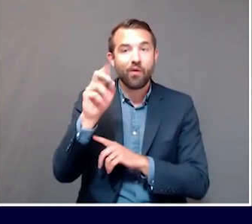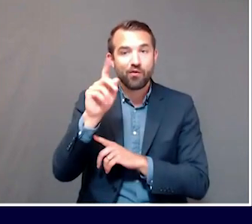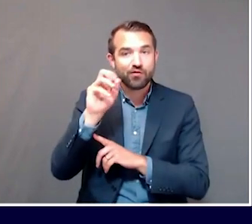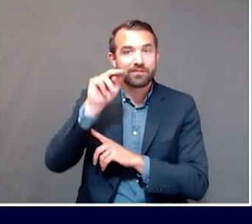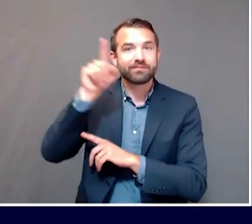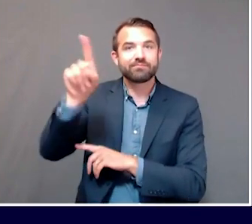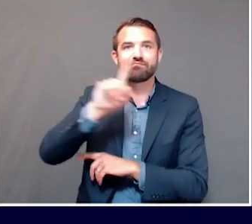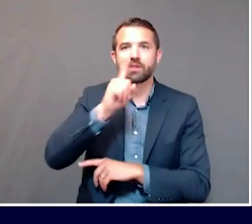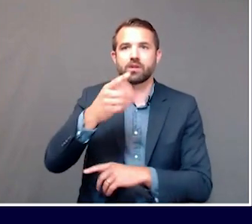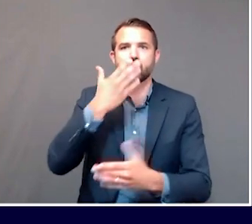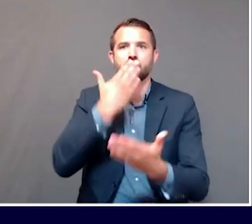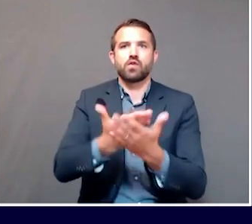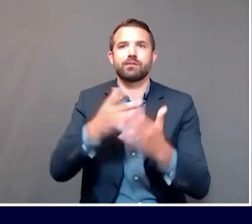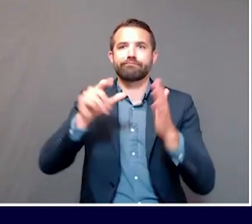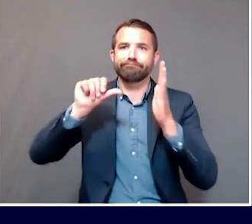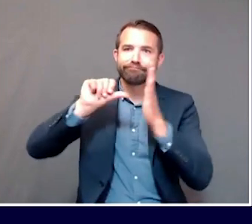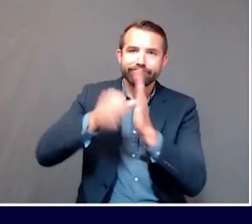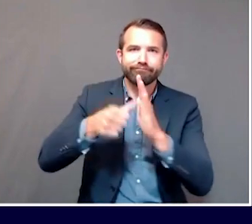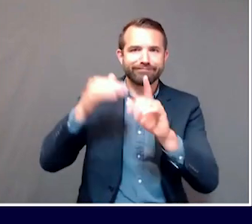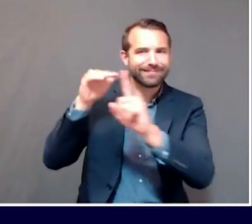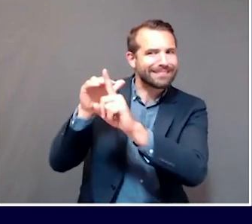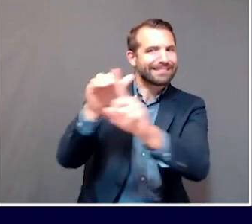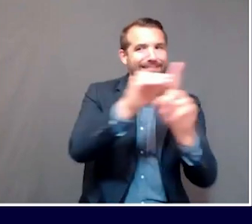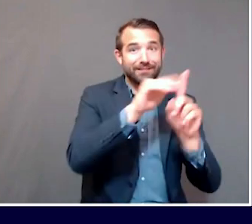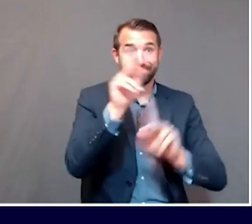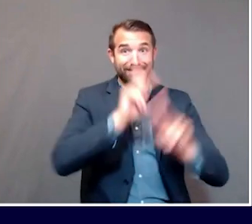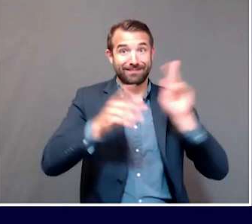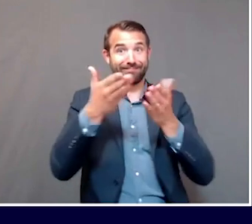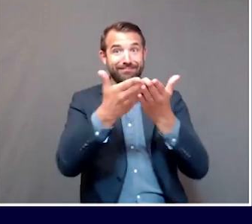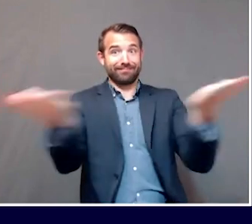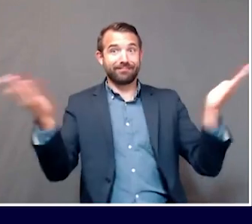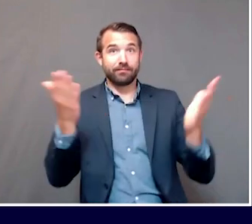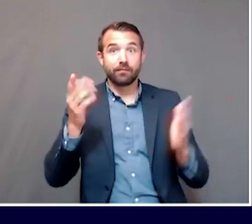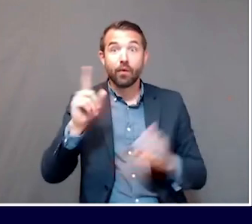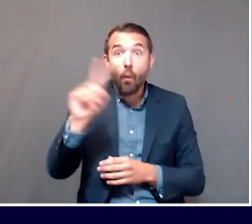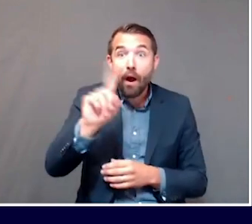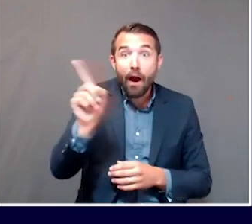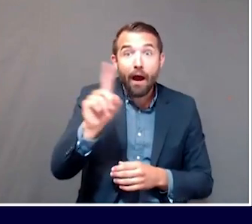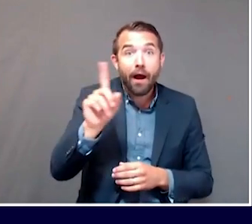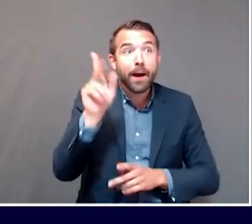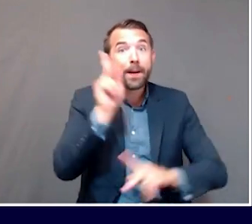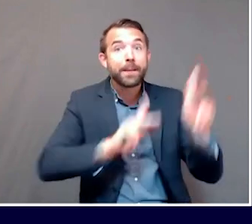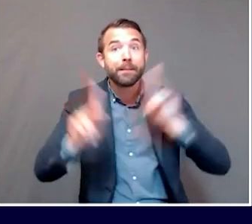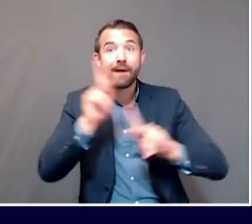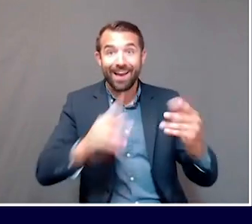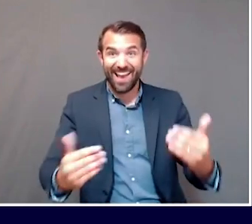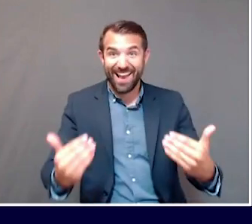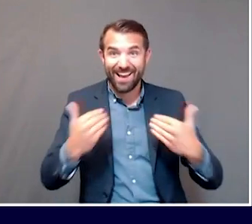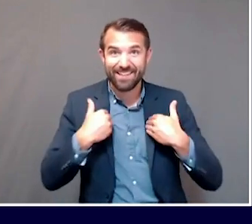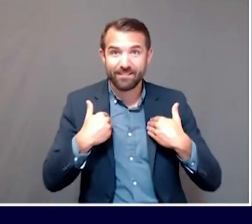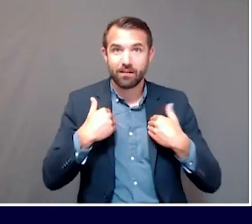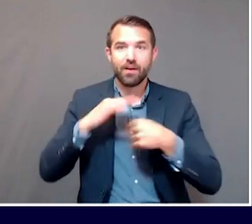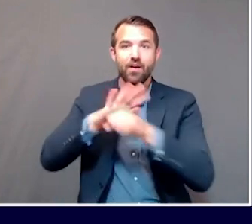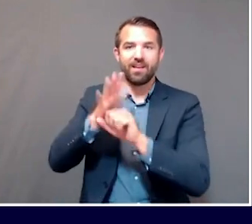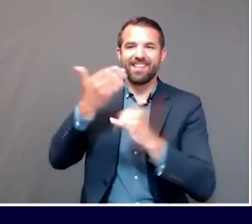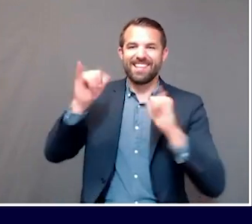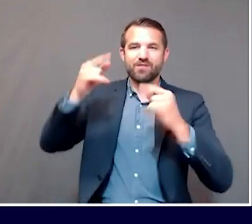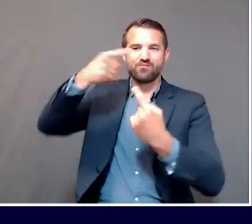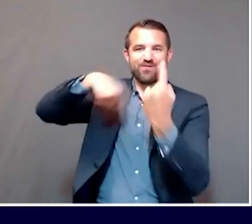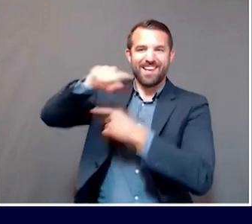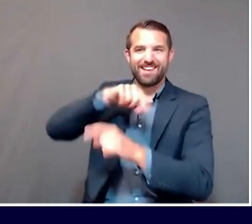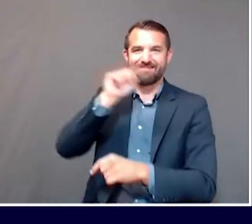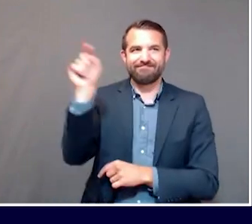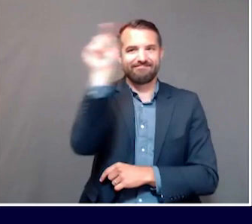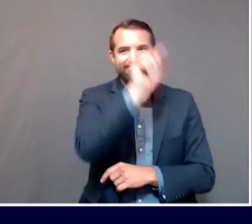wherever people can travel to. No part of the state is immune from the possibility of having cases of COVID-19,